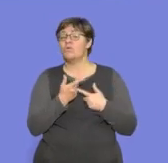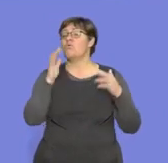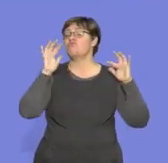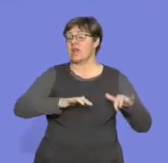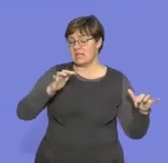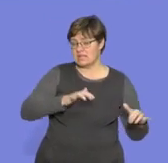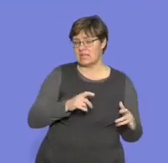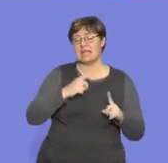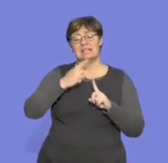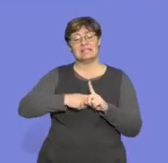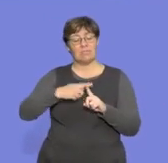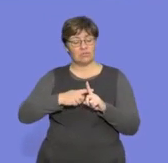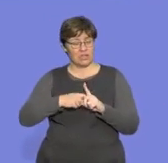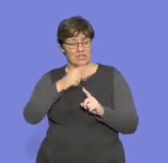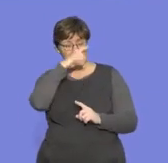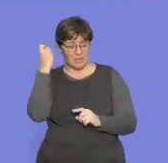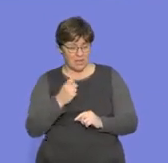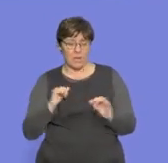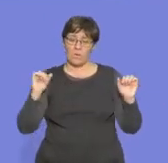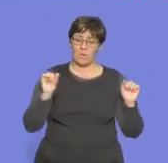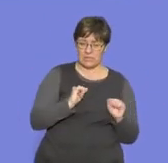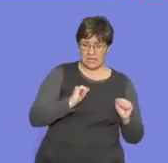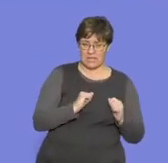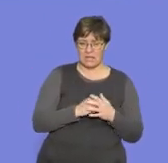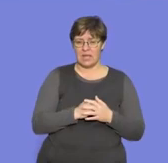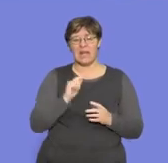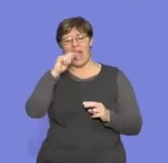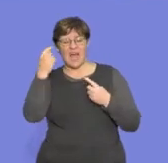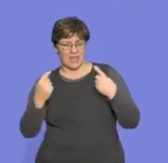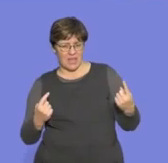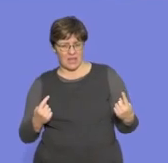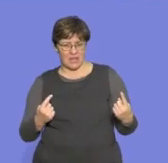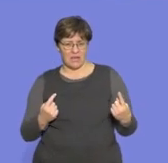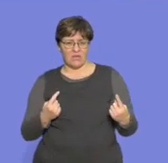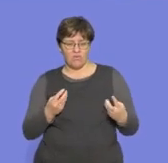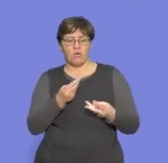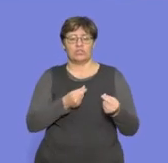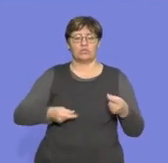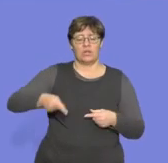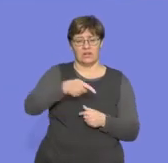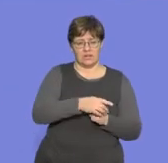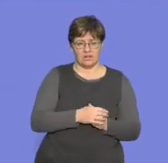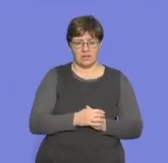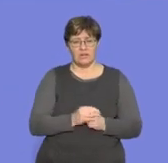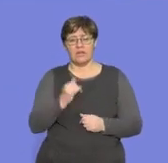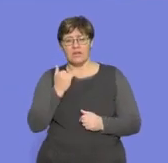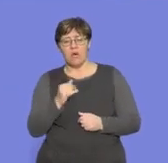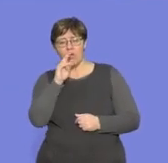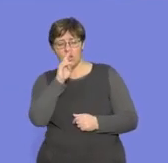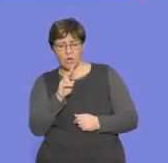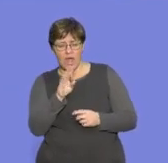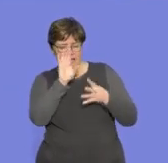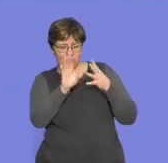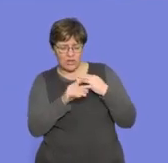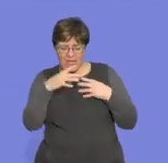winter, the and other temperatures unique during features summer, of the soil. winter, and other We then unique spend some features time of looking the at the soil. characteristic animals We of then each spend one. some time looking at And the then we characteristic looked at the animals